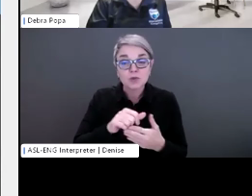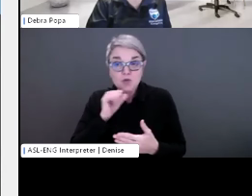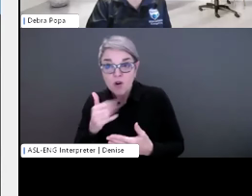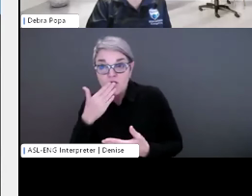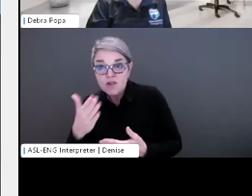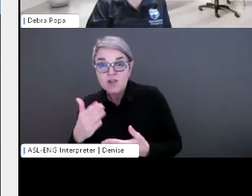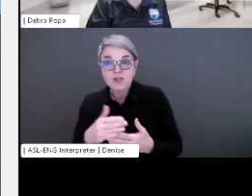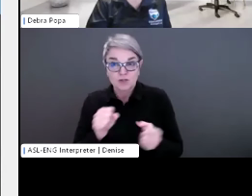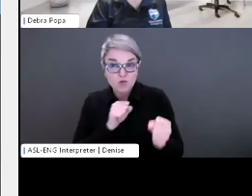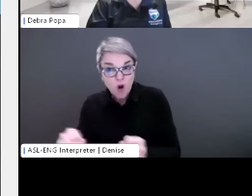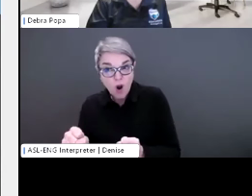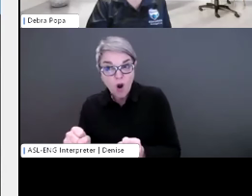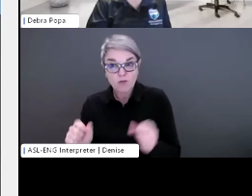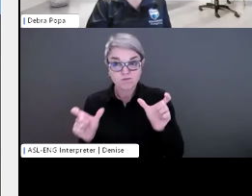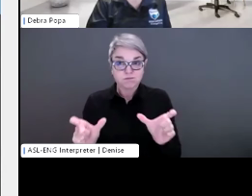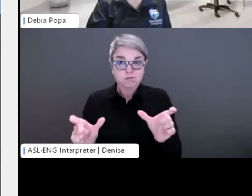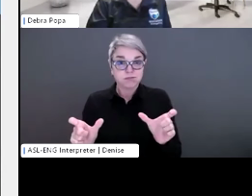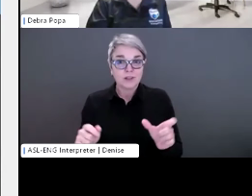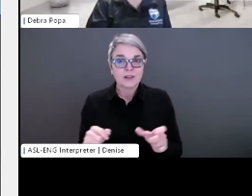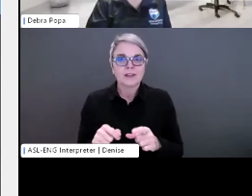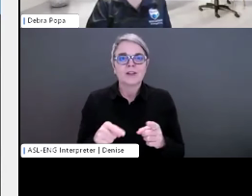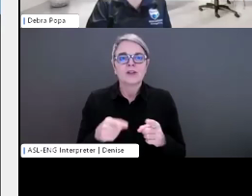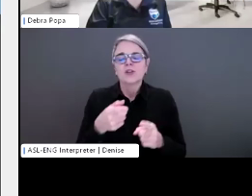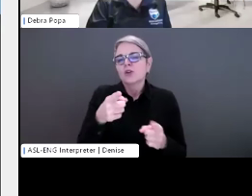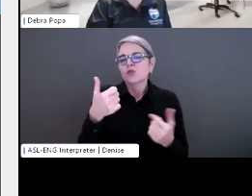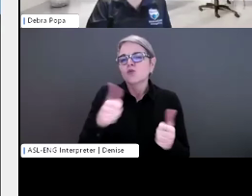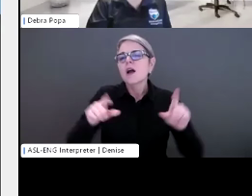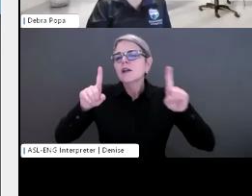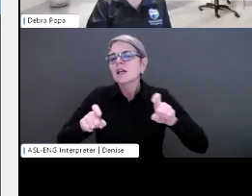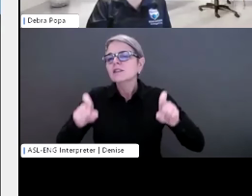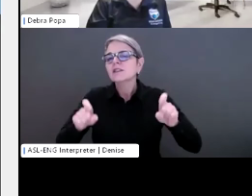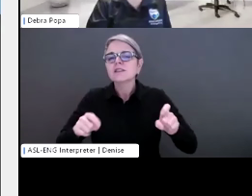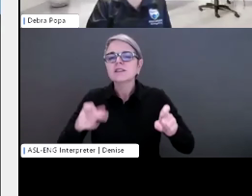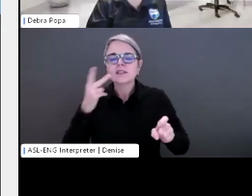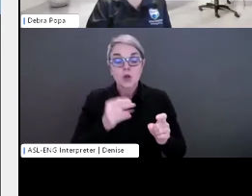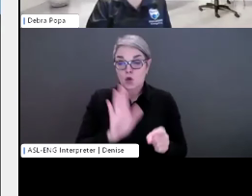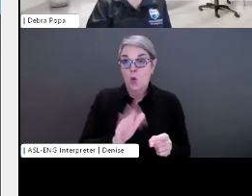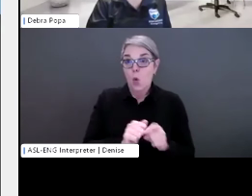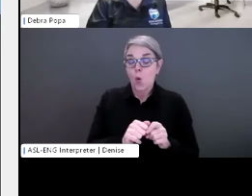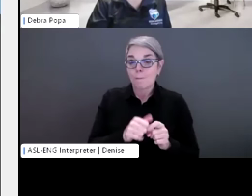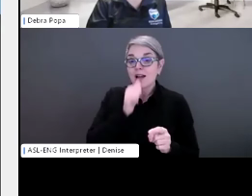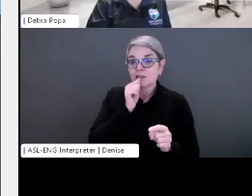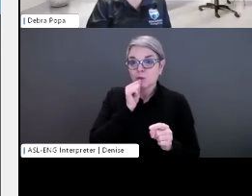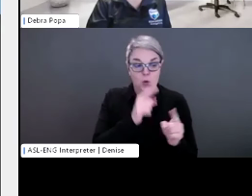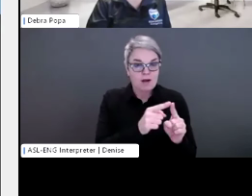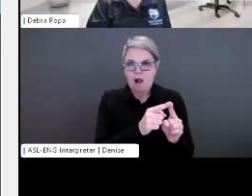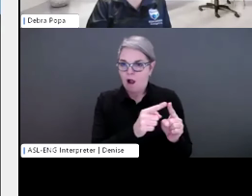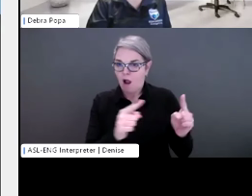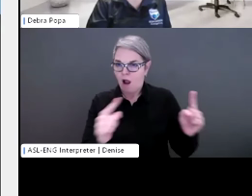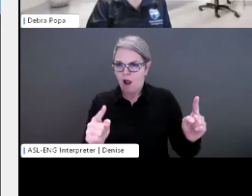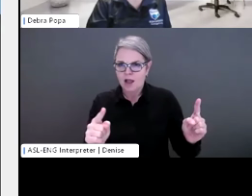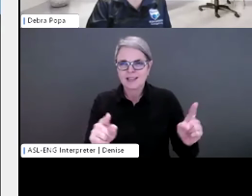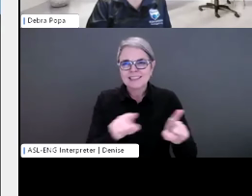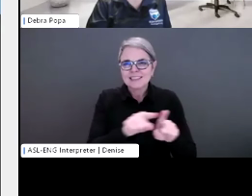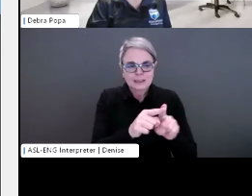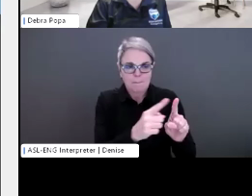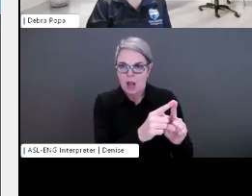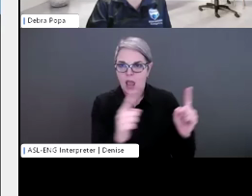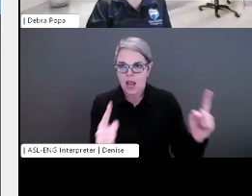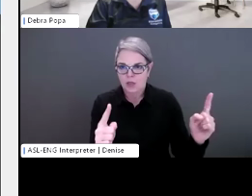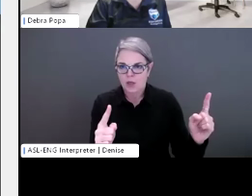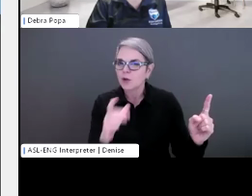if you want to check the strength of your password, punch in a password with the same length as your password, but not your actual password.